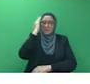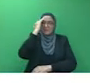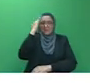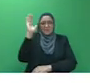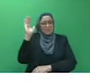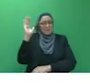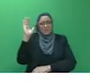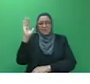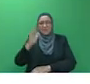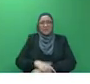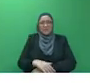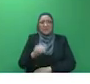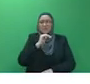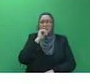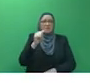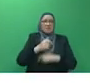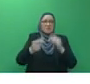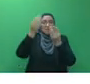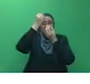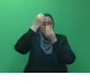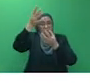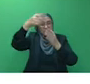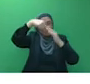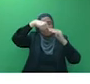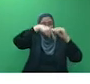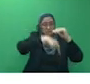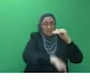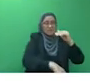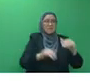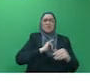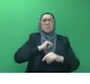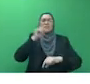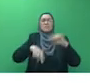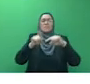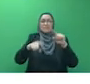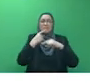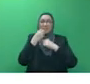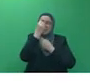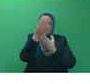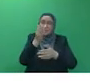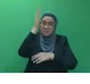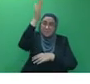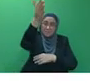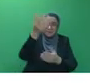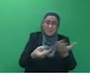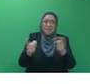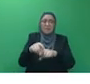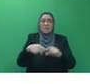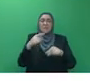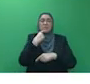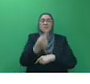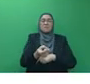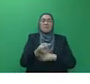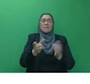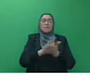course i can't tell the future i i but i would like to think that the cheese has not gone forever that the cheese is on hold uh